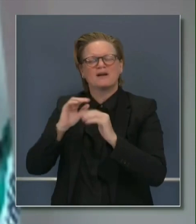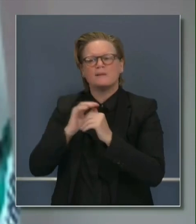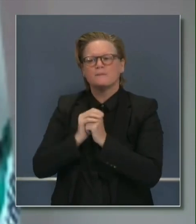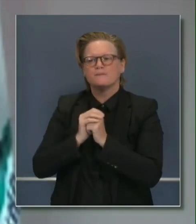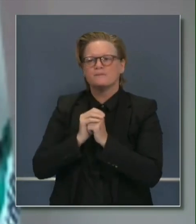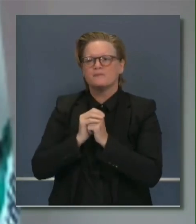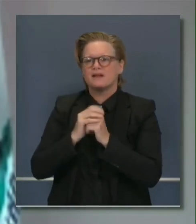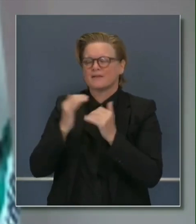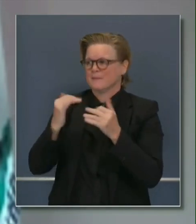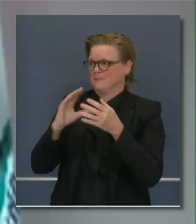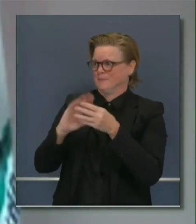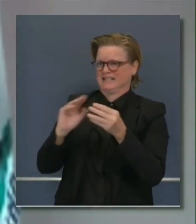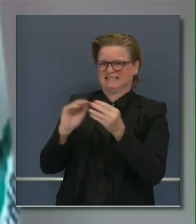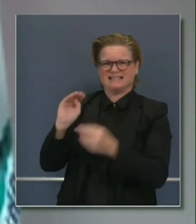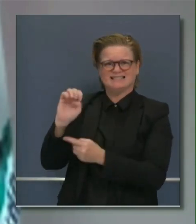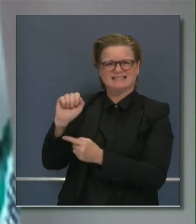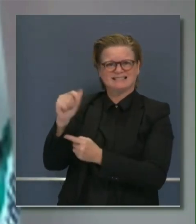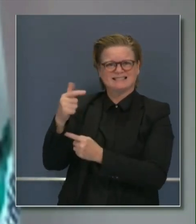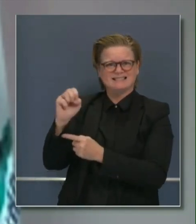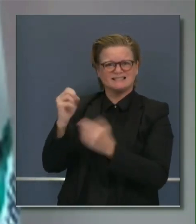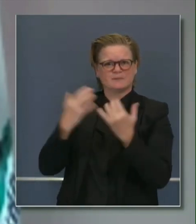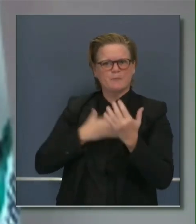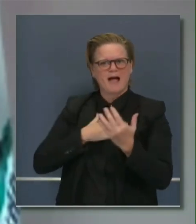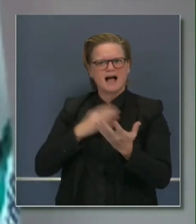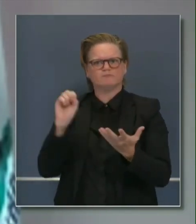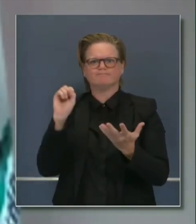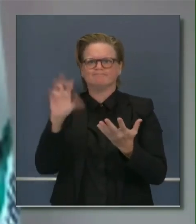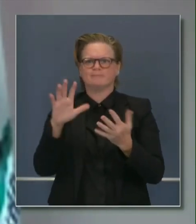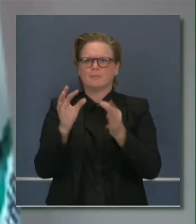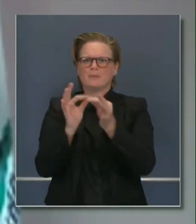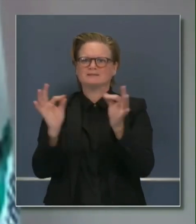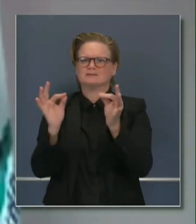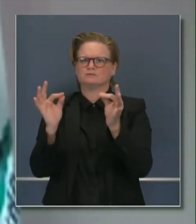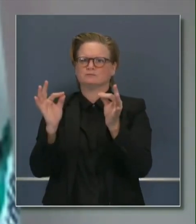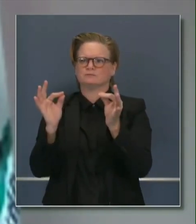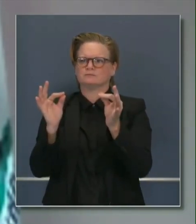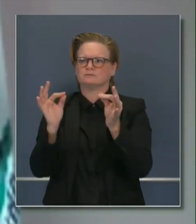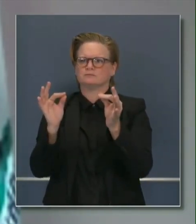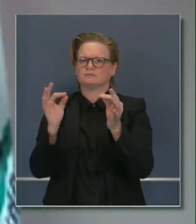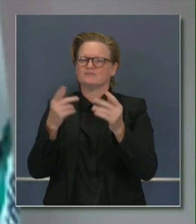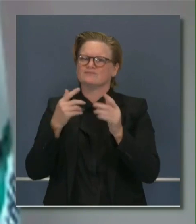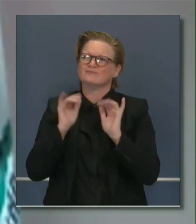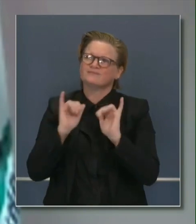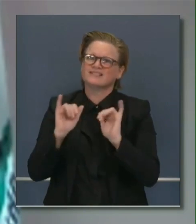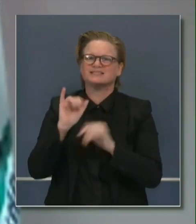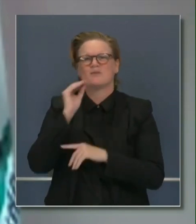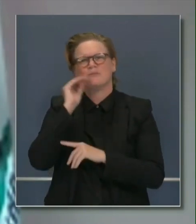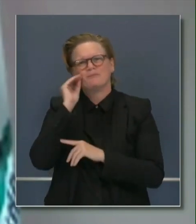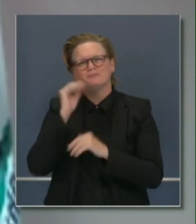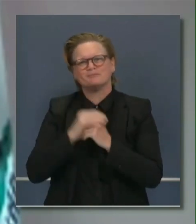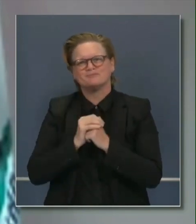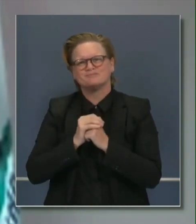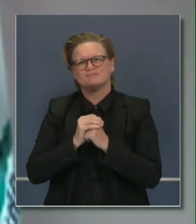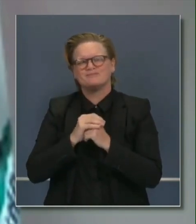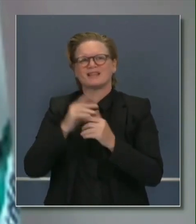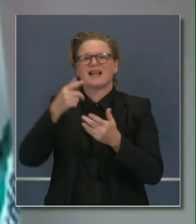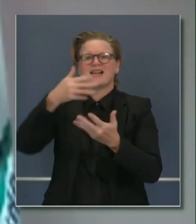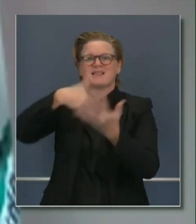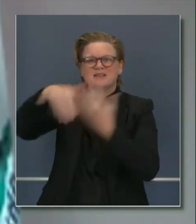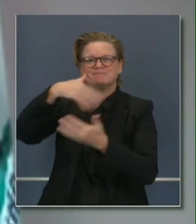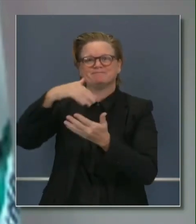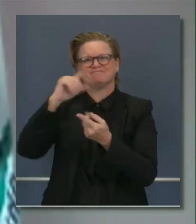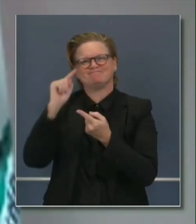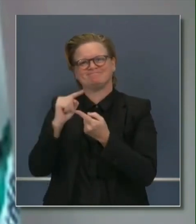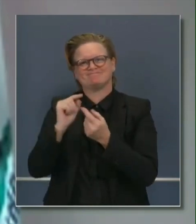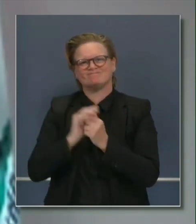is as much as you can, be at home, reduce your interactions so that we can really get